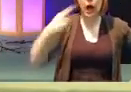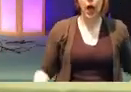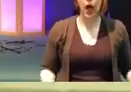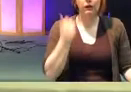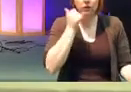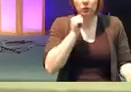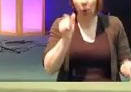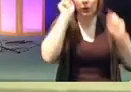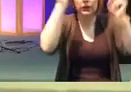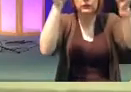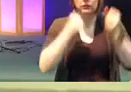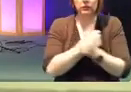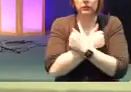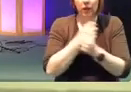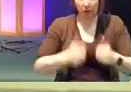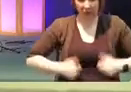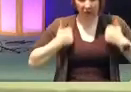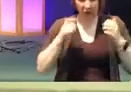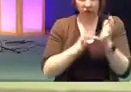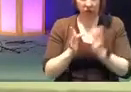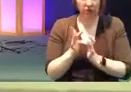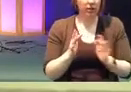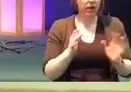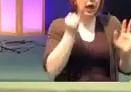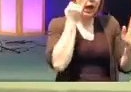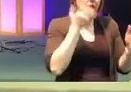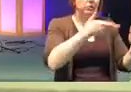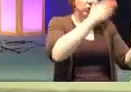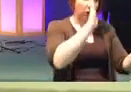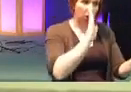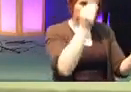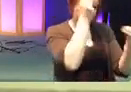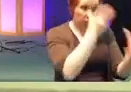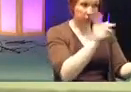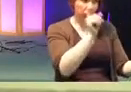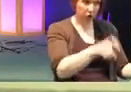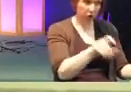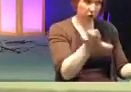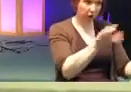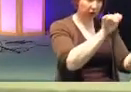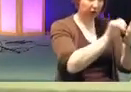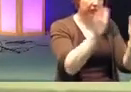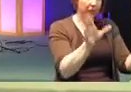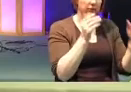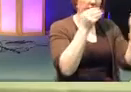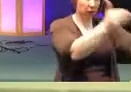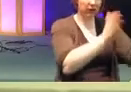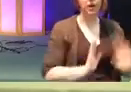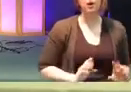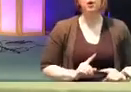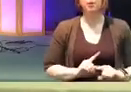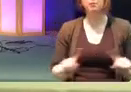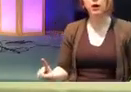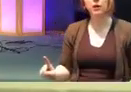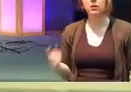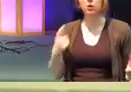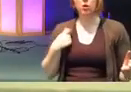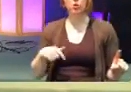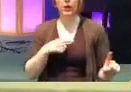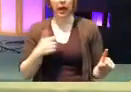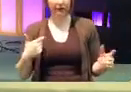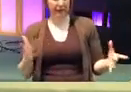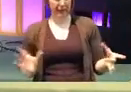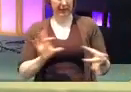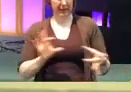Jesus. Now, if God tells you to do that, I would certainly do that. But we've equated boldness with craziness